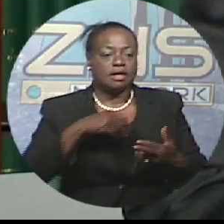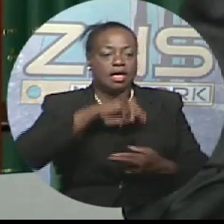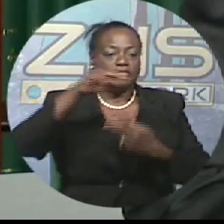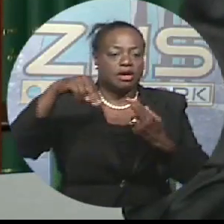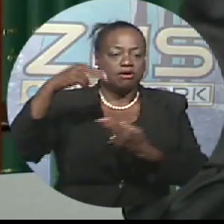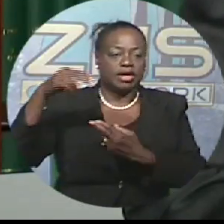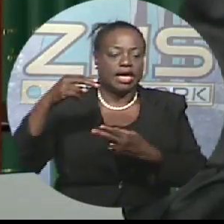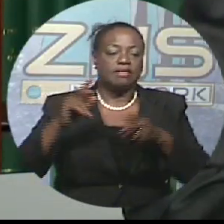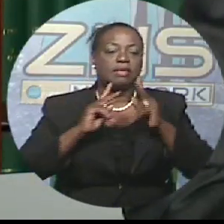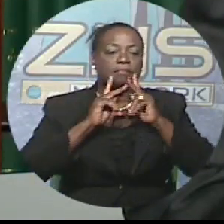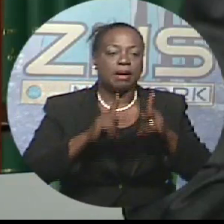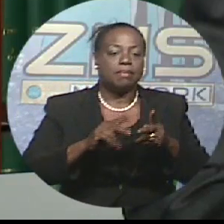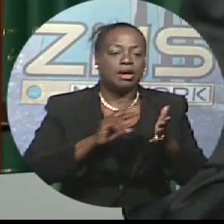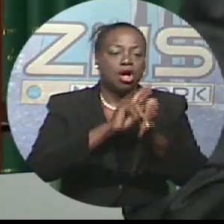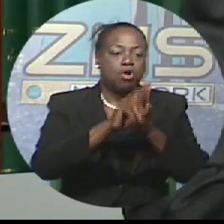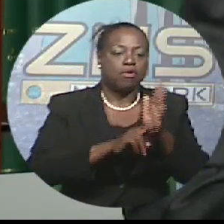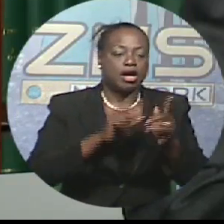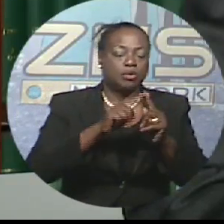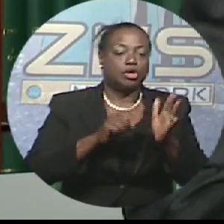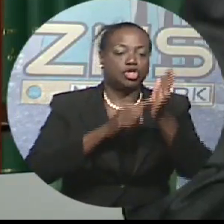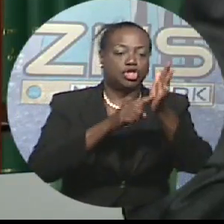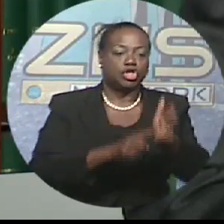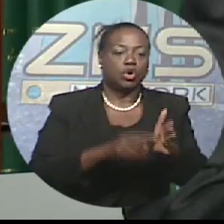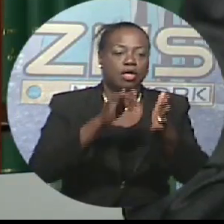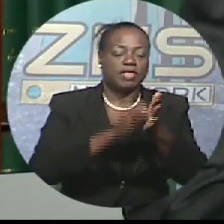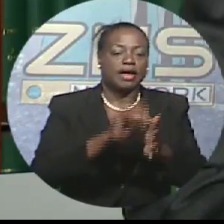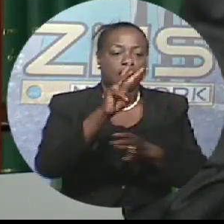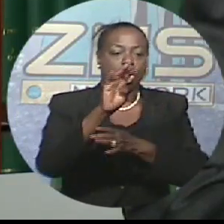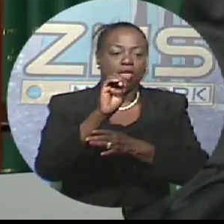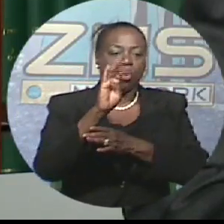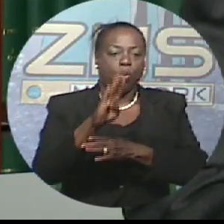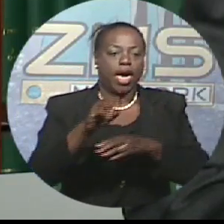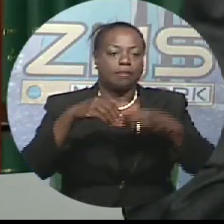would establish that the web shop